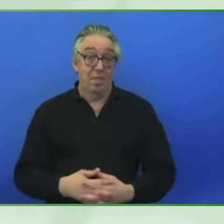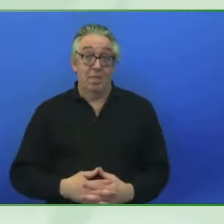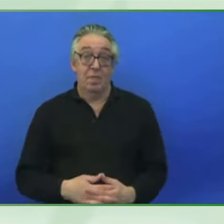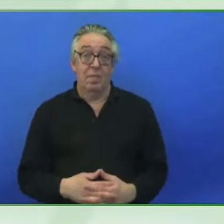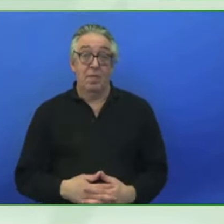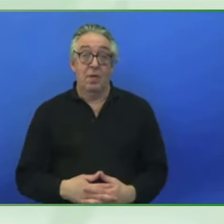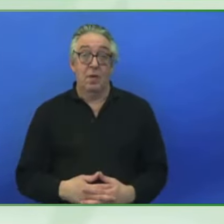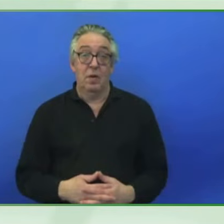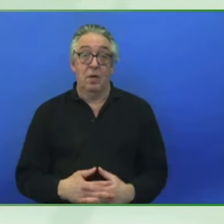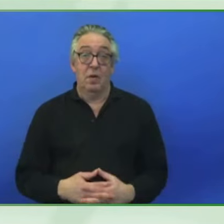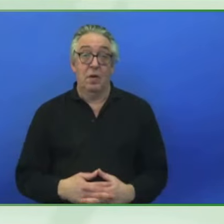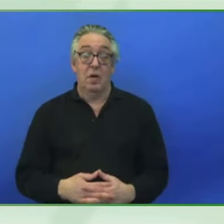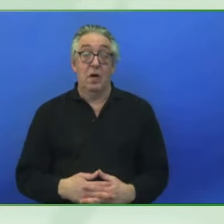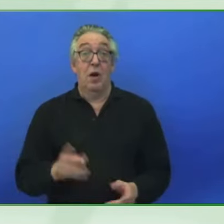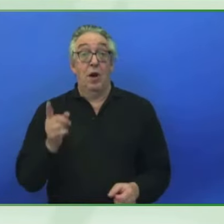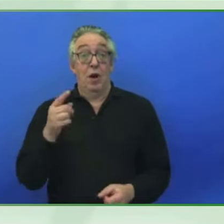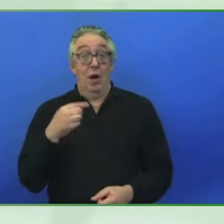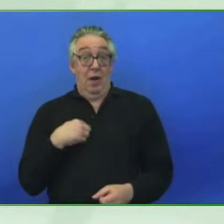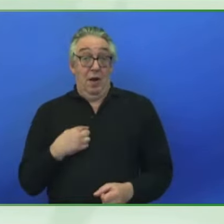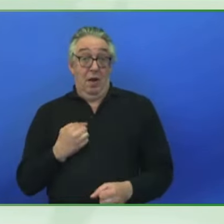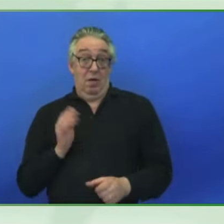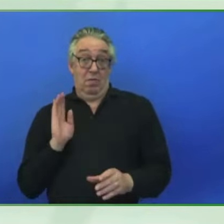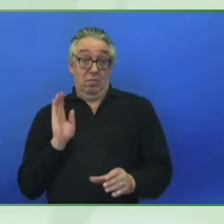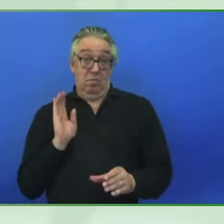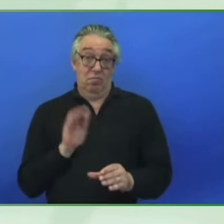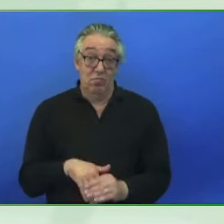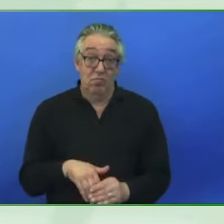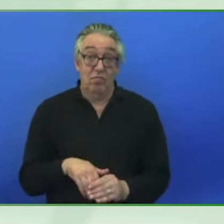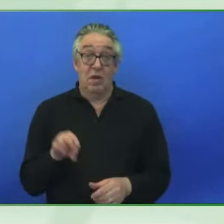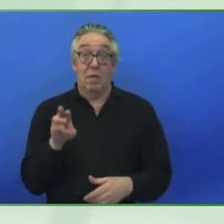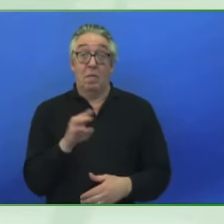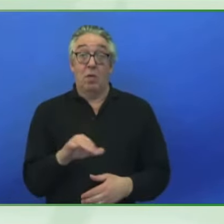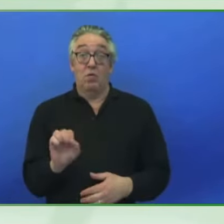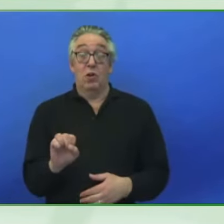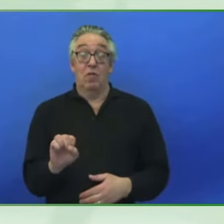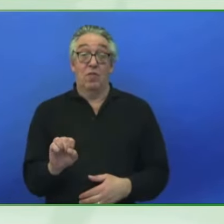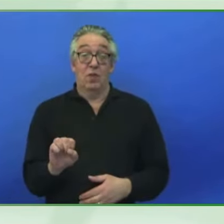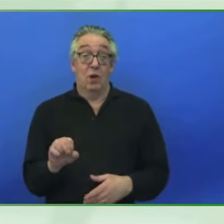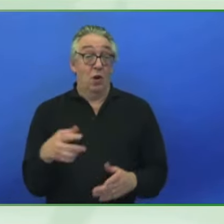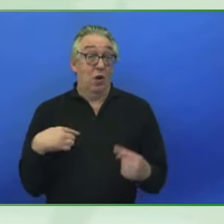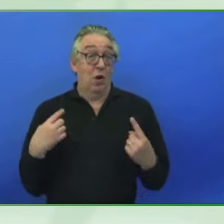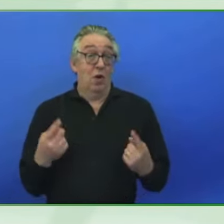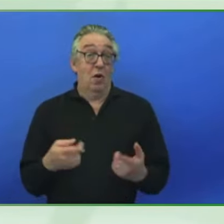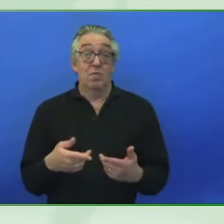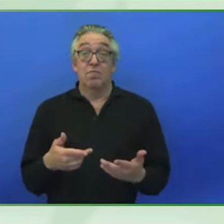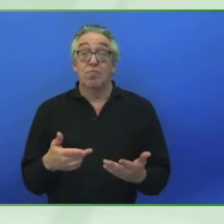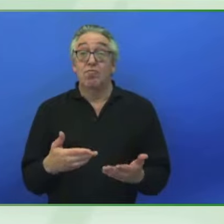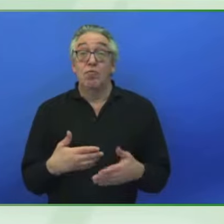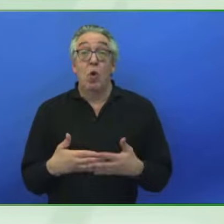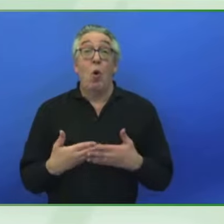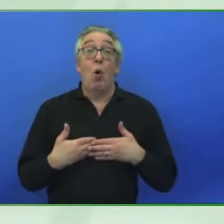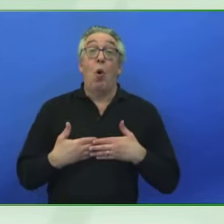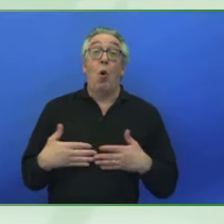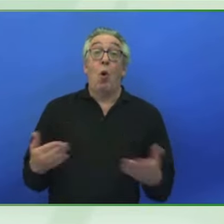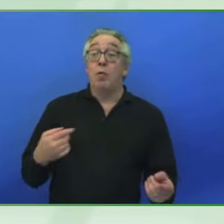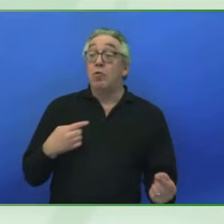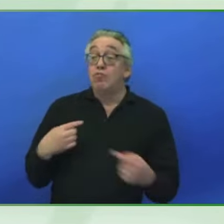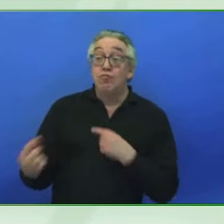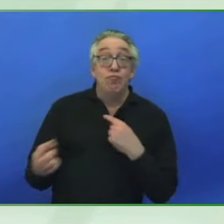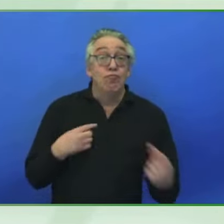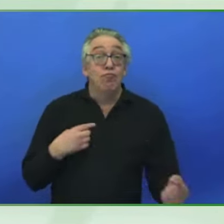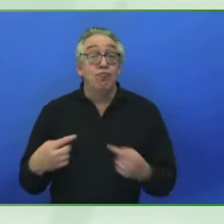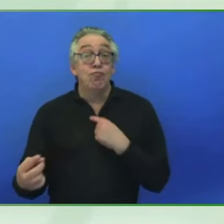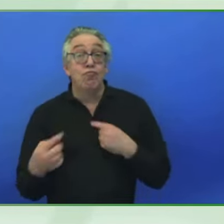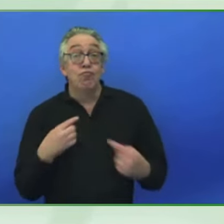joined Microsoft at a point when really open discussions about AI with customers were really starting. And when we